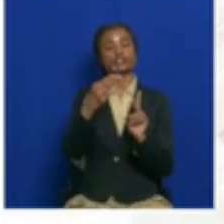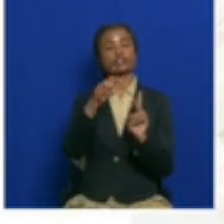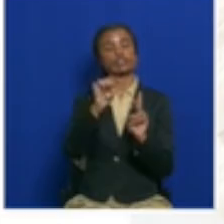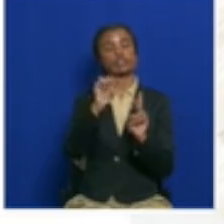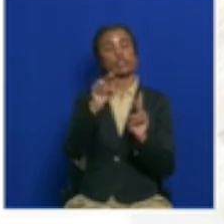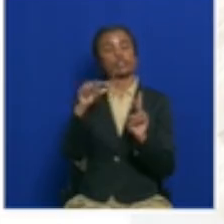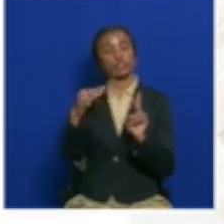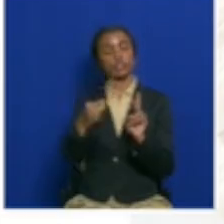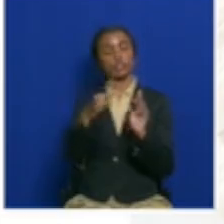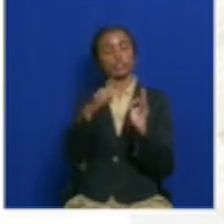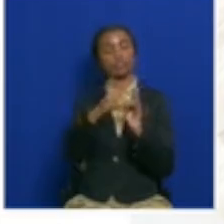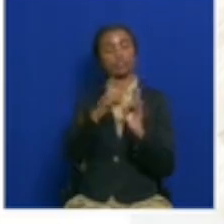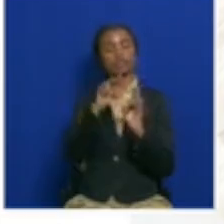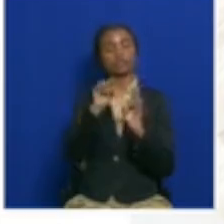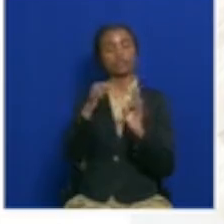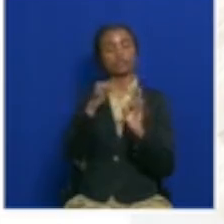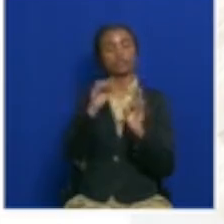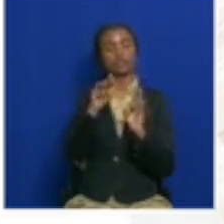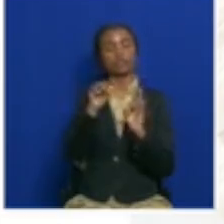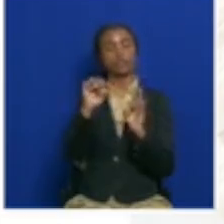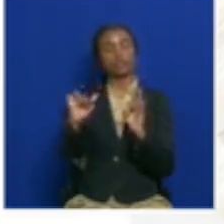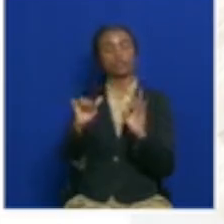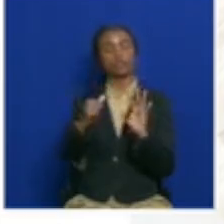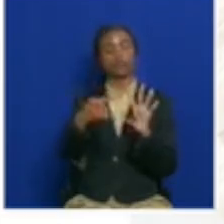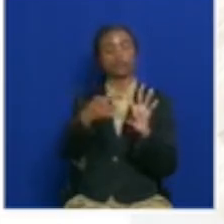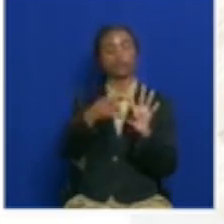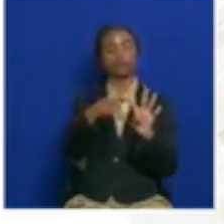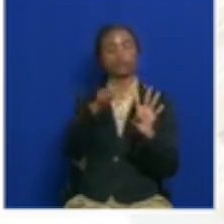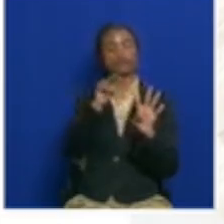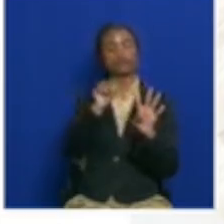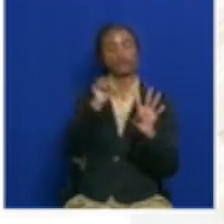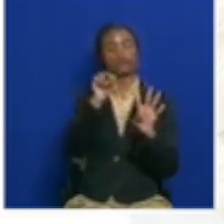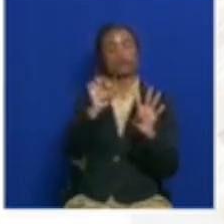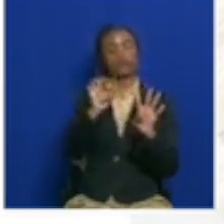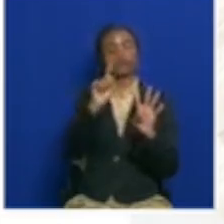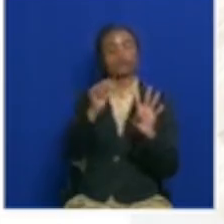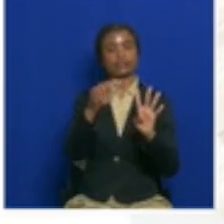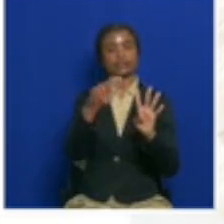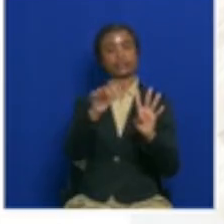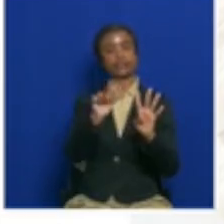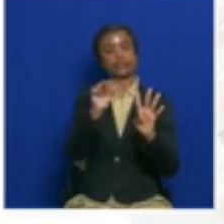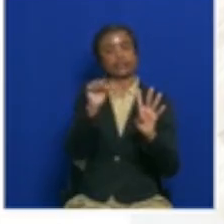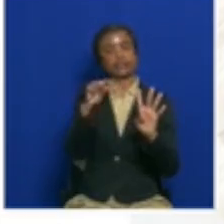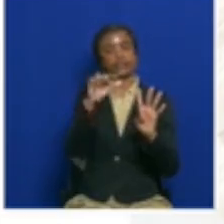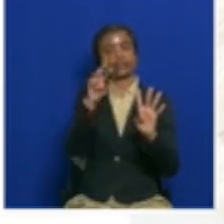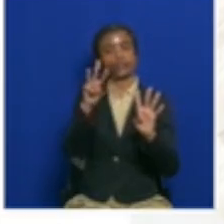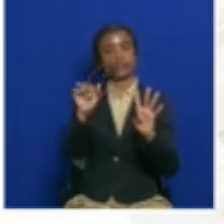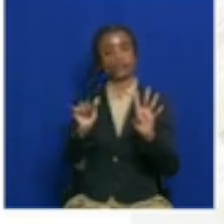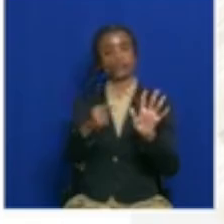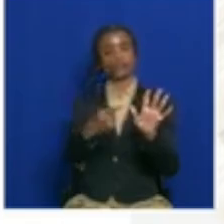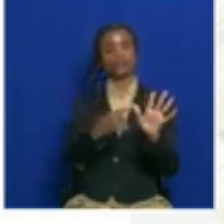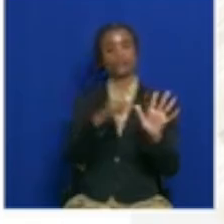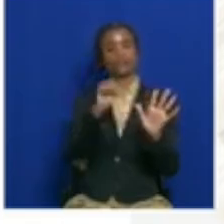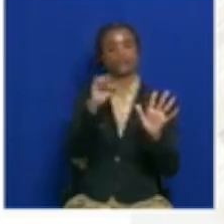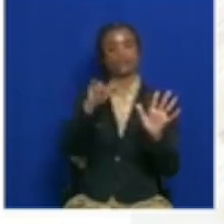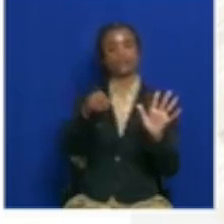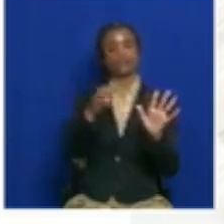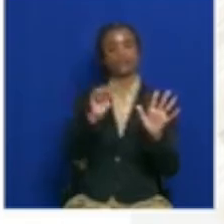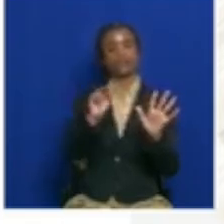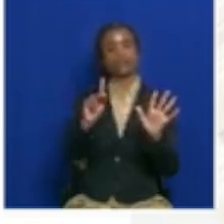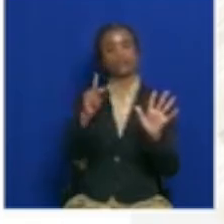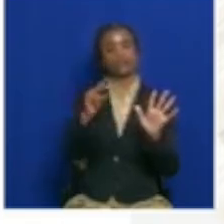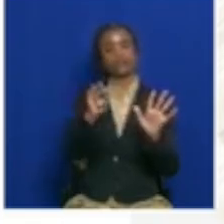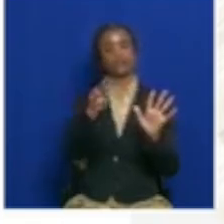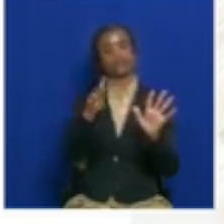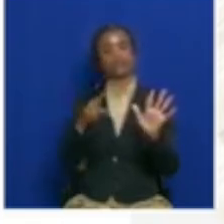Ngema, Brigadier Patrick Natengwe, Brigadier Kesti Yonker, Brigadier Petunia Riabezu